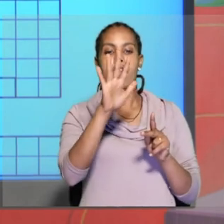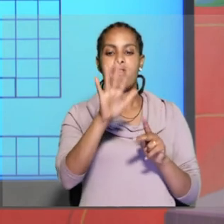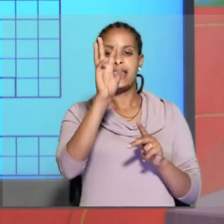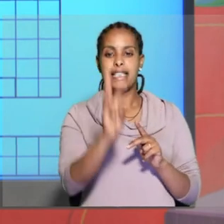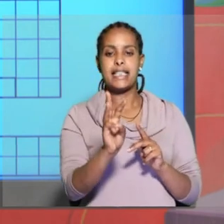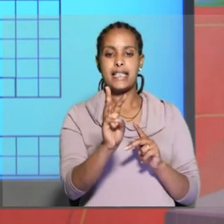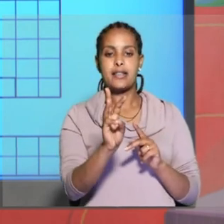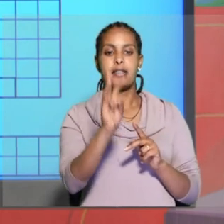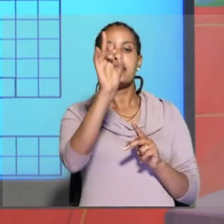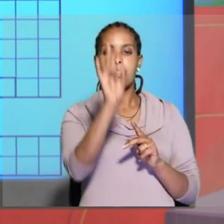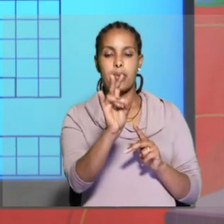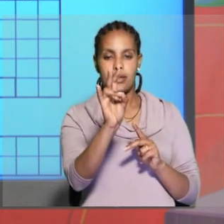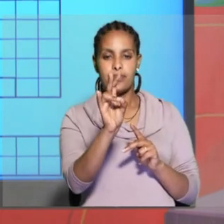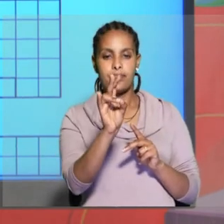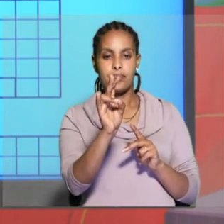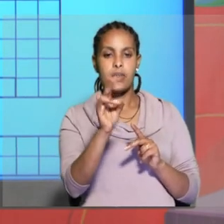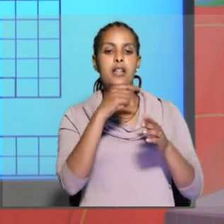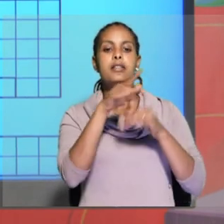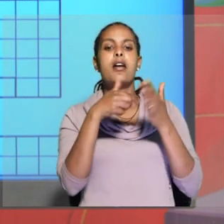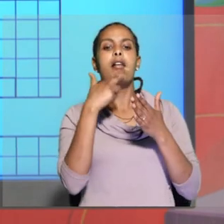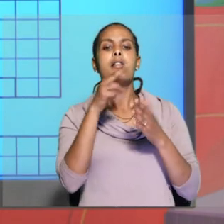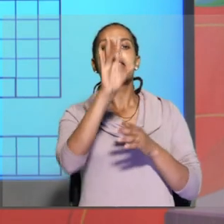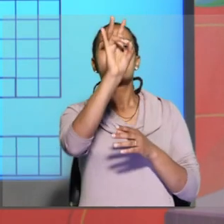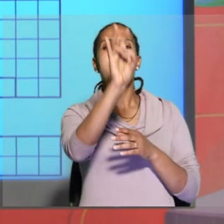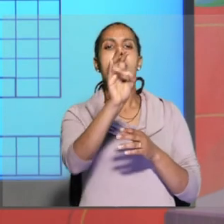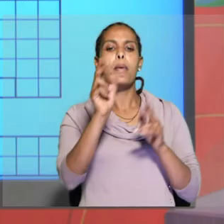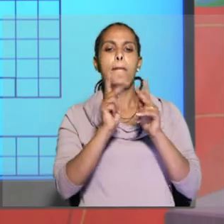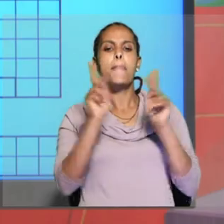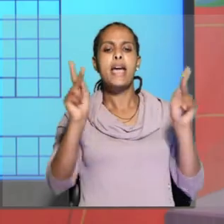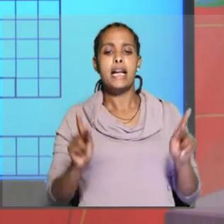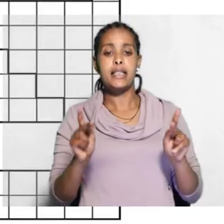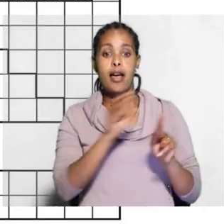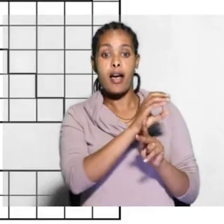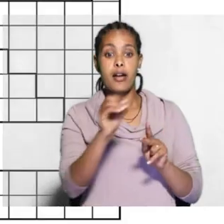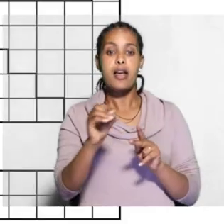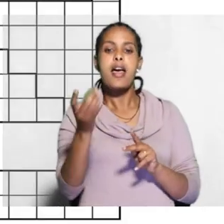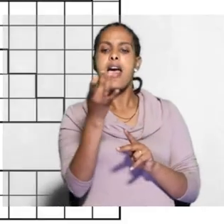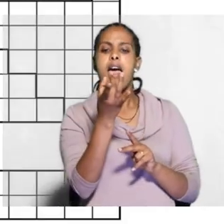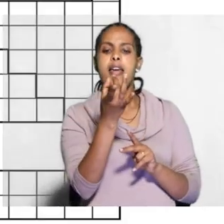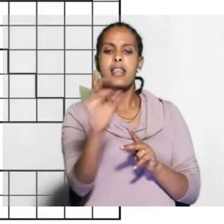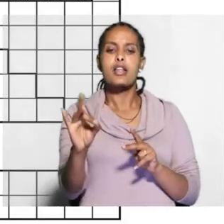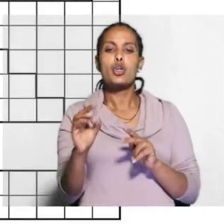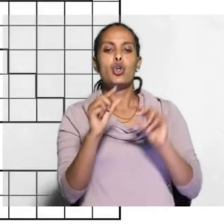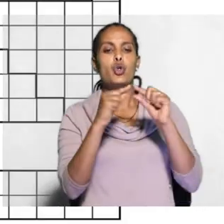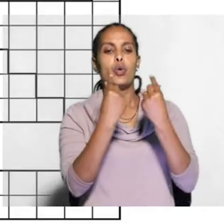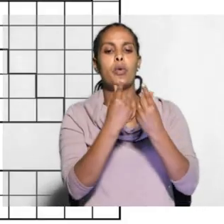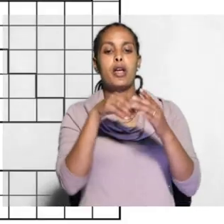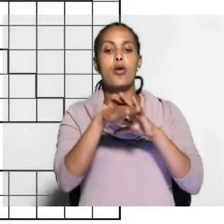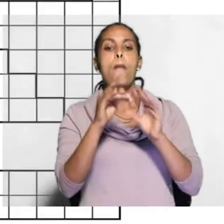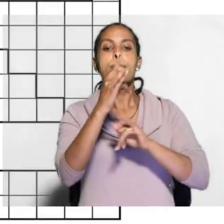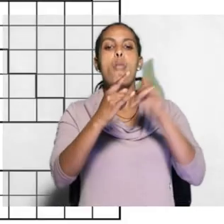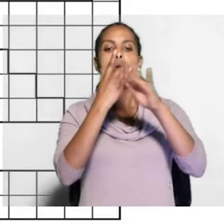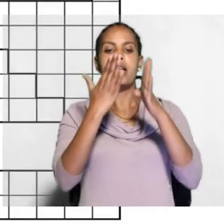6, period 7. There are 7 periods and 18 groups in the modern